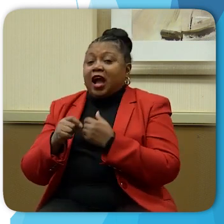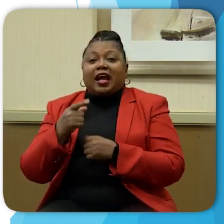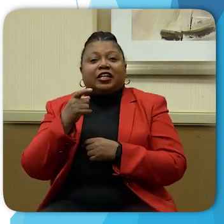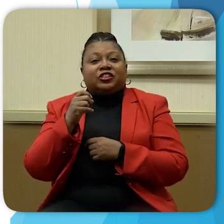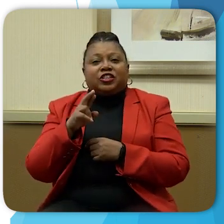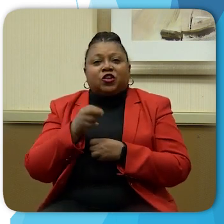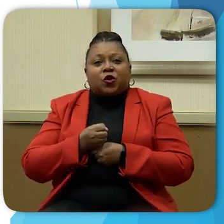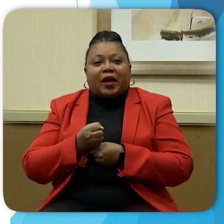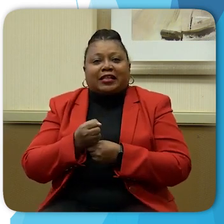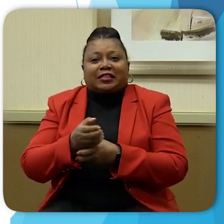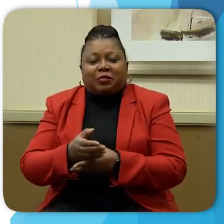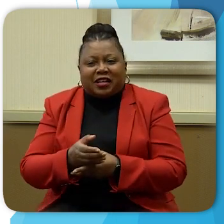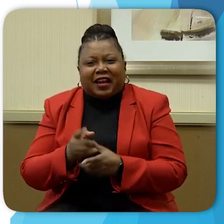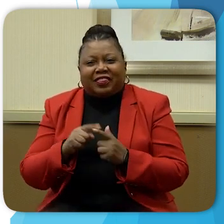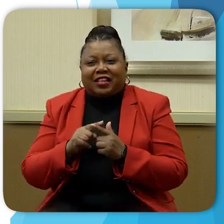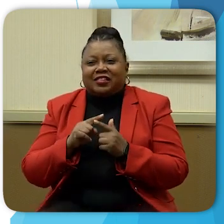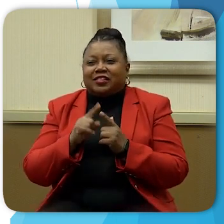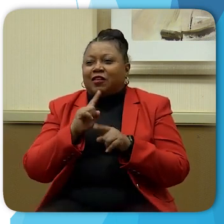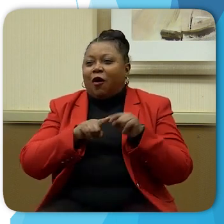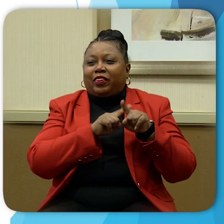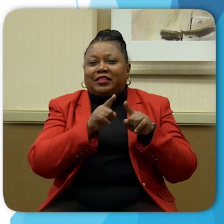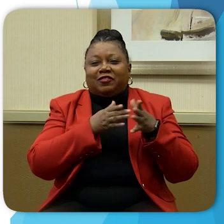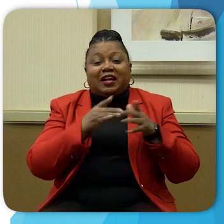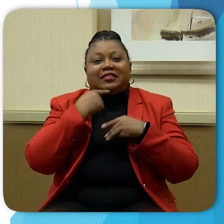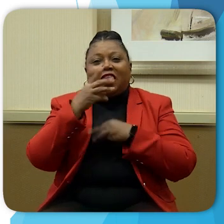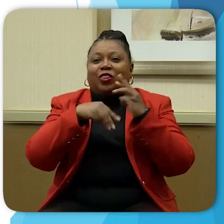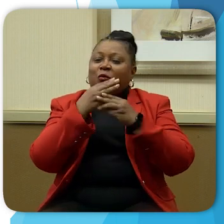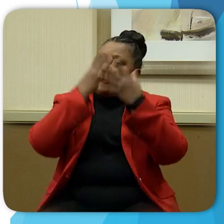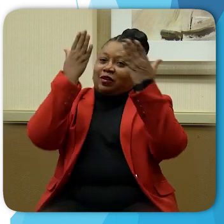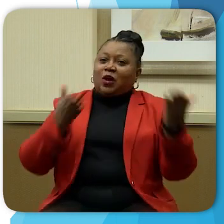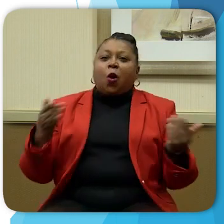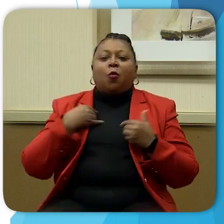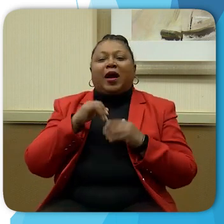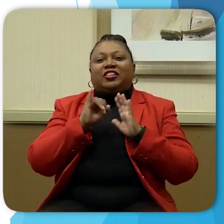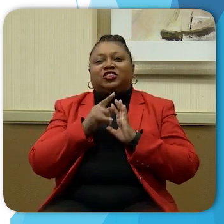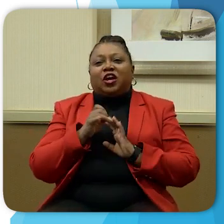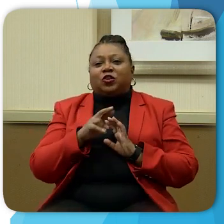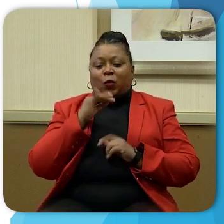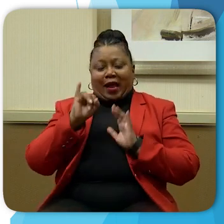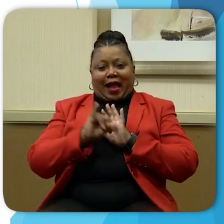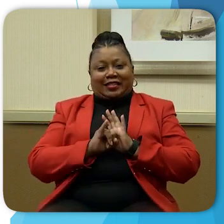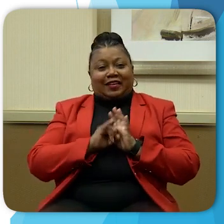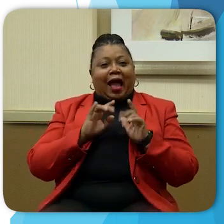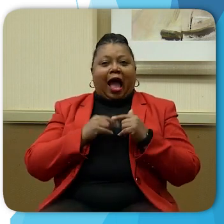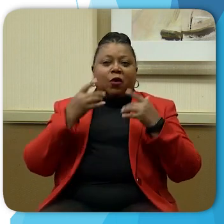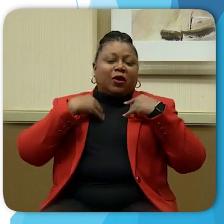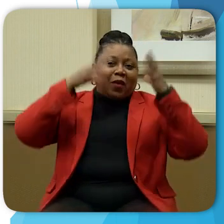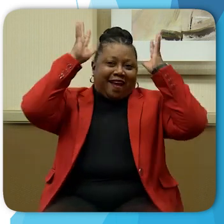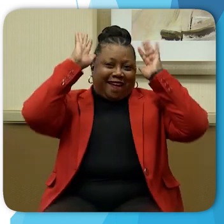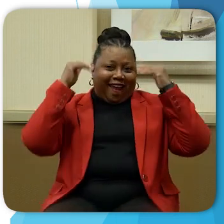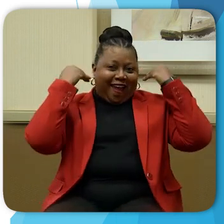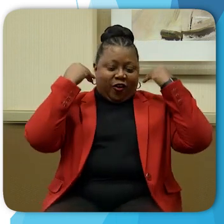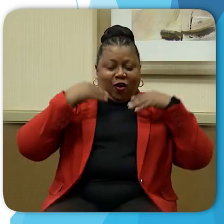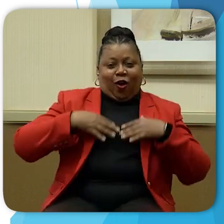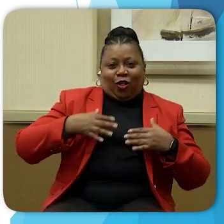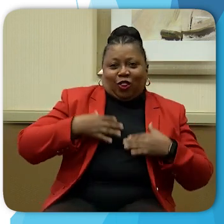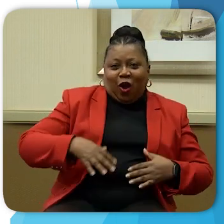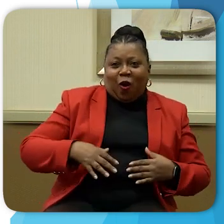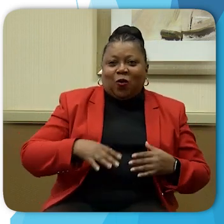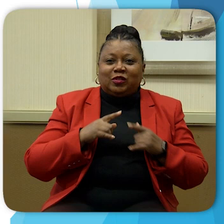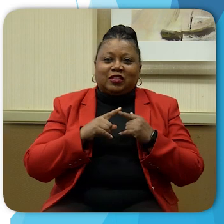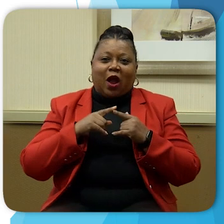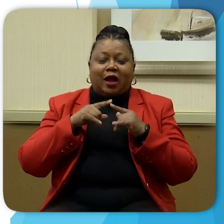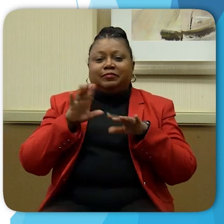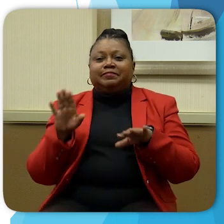gender expression. So this is all the ways that we tell the world what gender we identify as. So it's the way we wear our hair, our clothes,